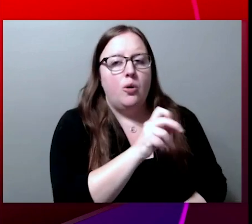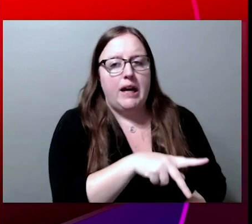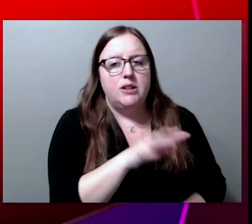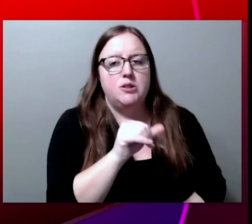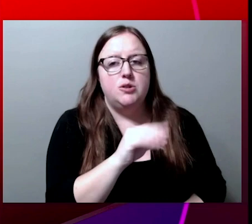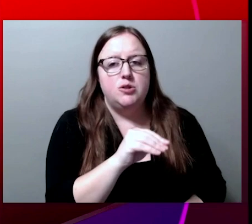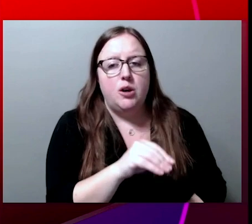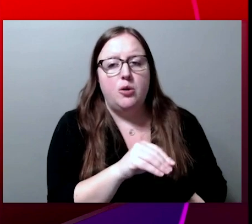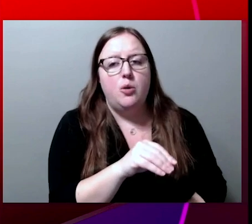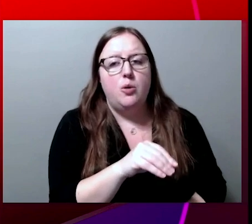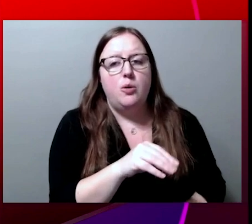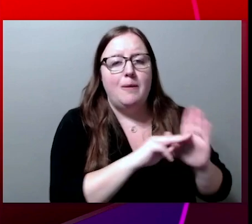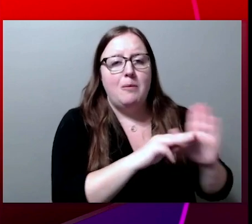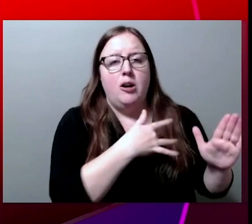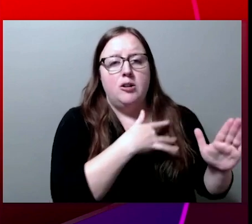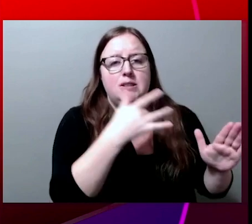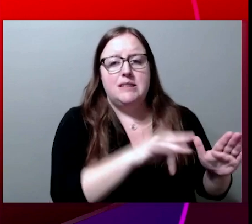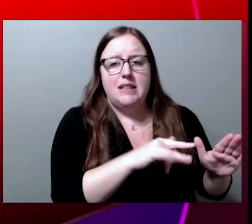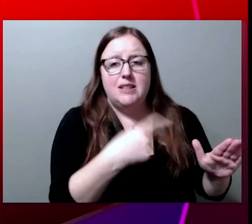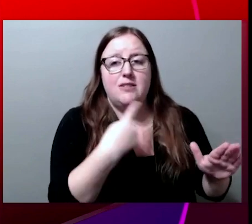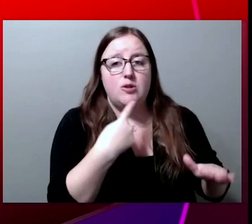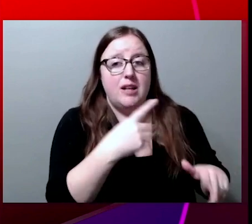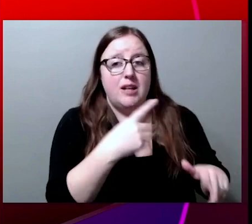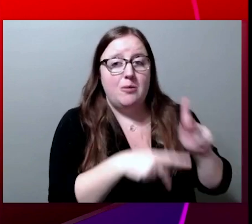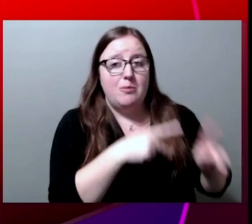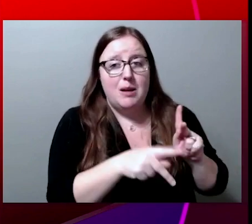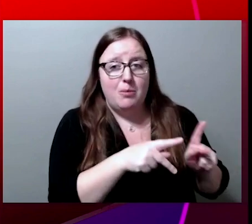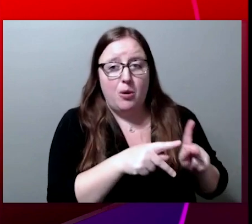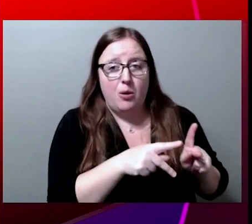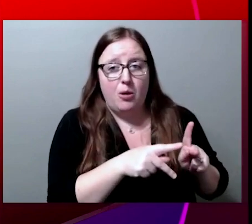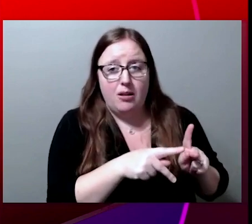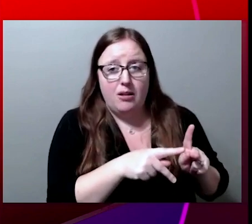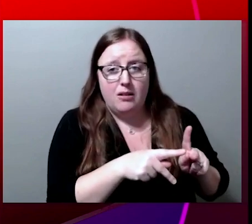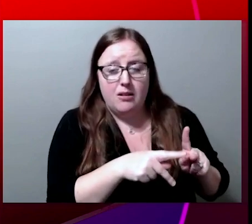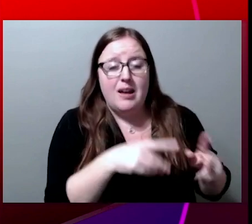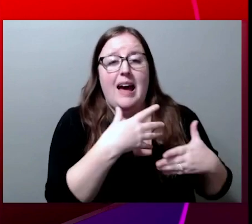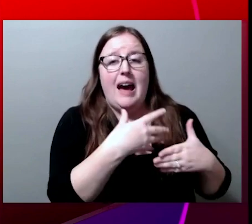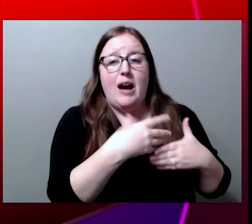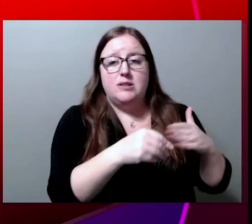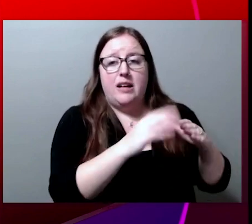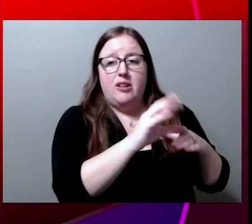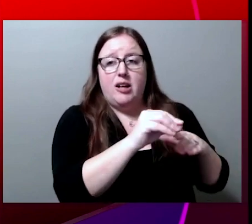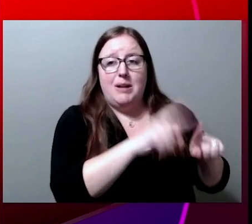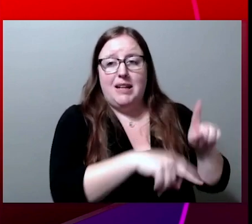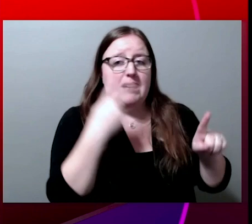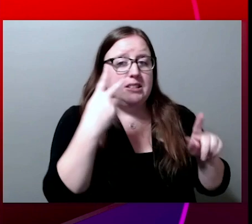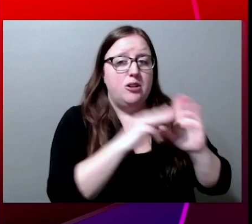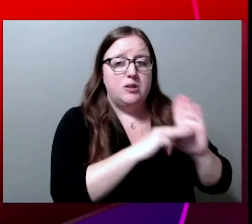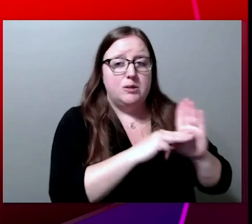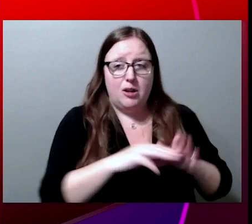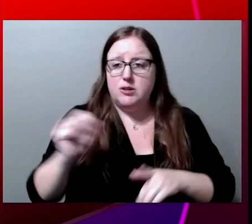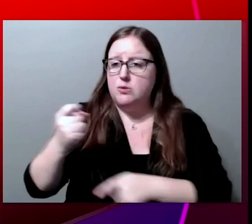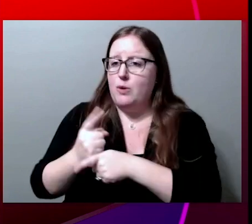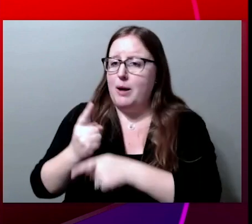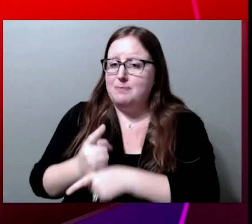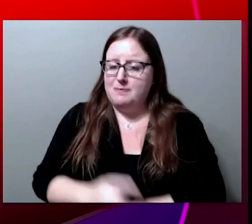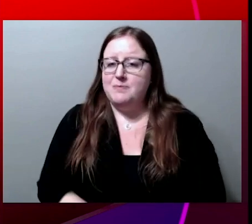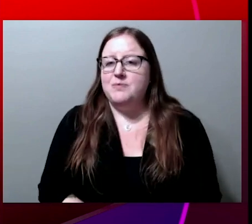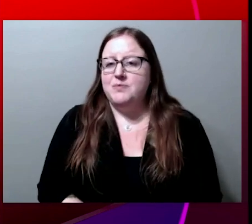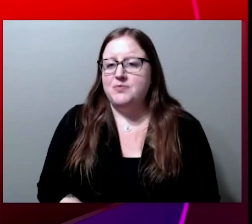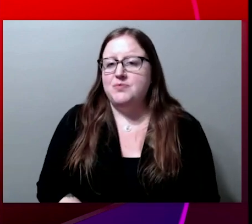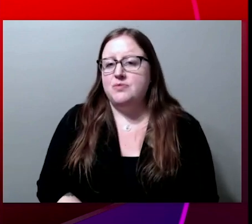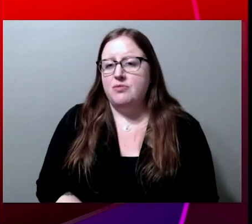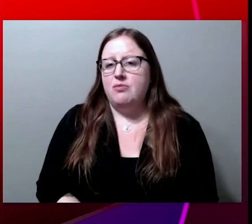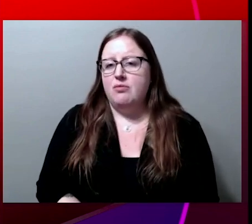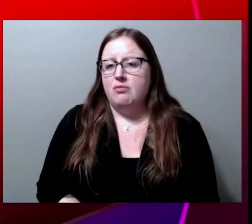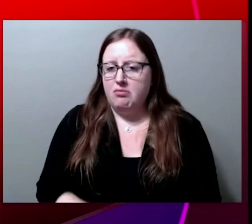sensitive, you're saying that people outside of my company can't necessarily see those models. Yep.